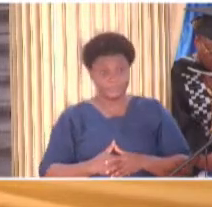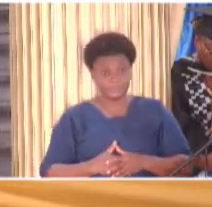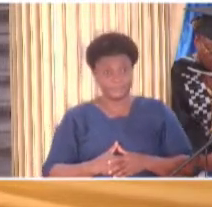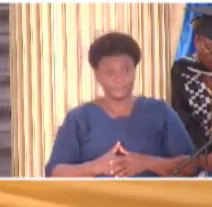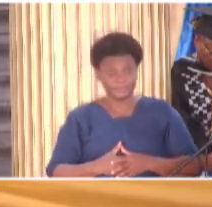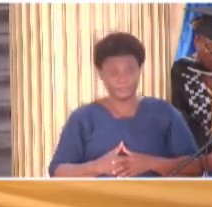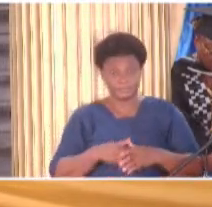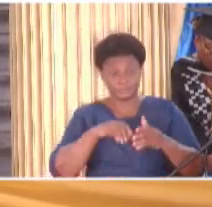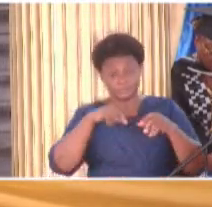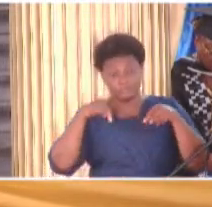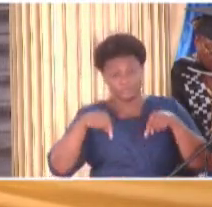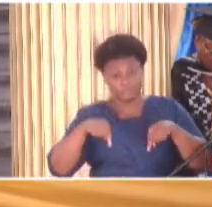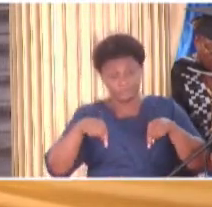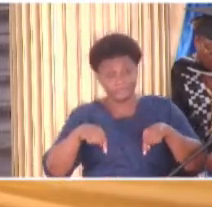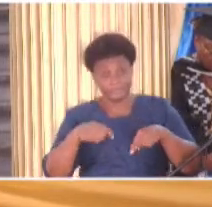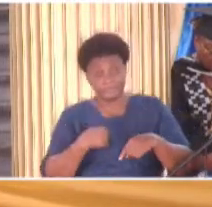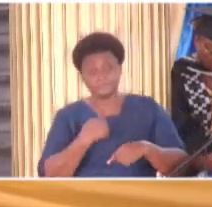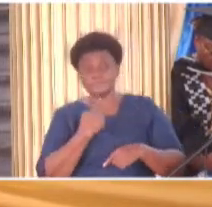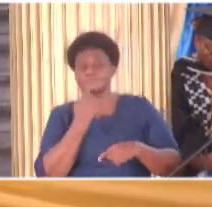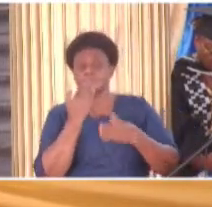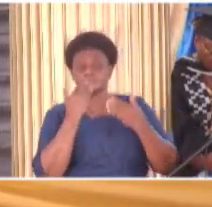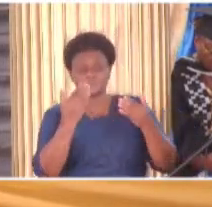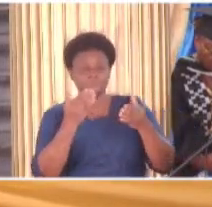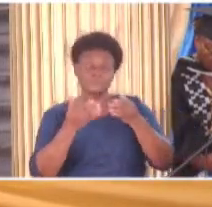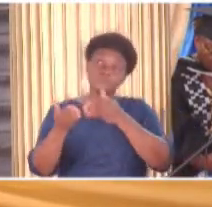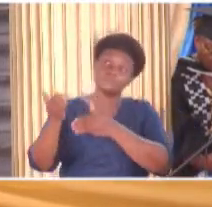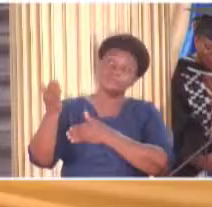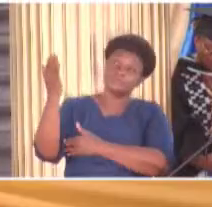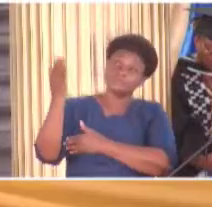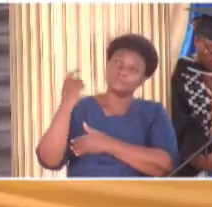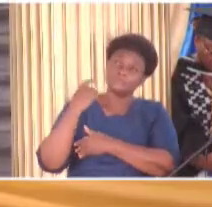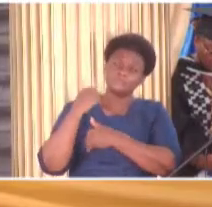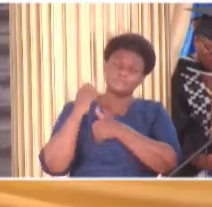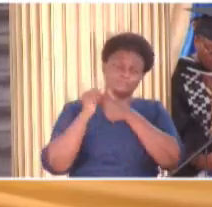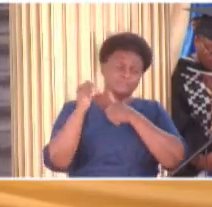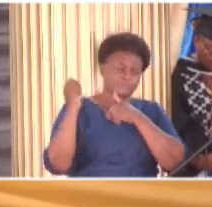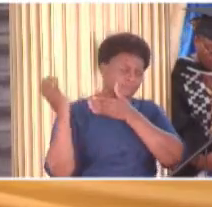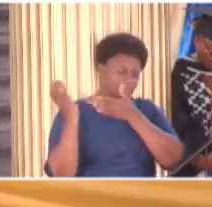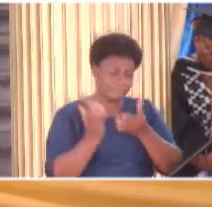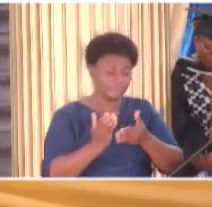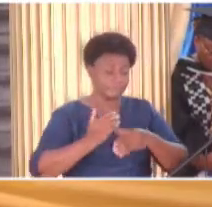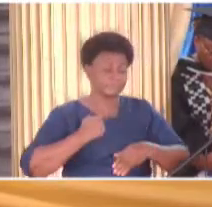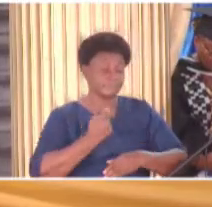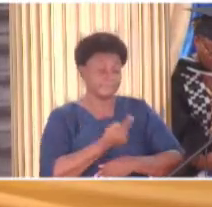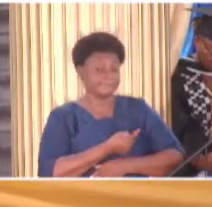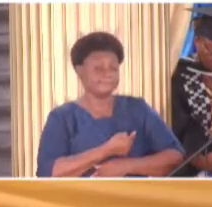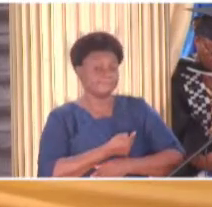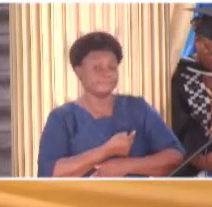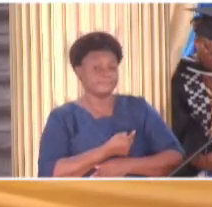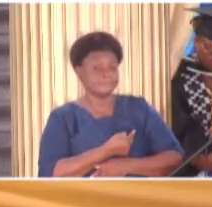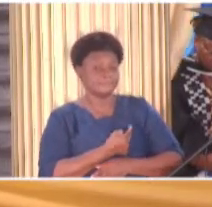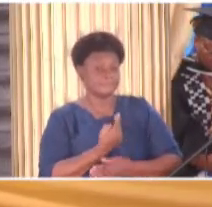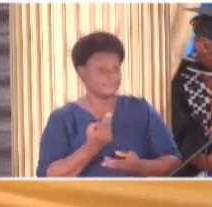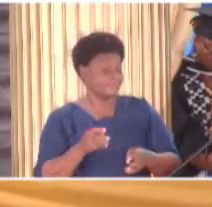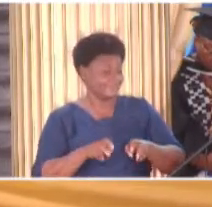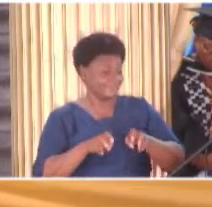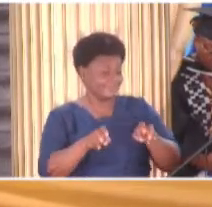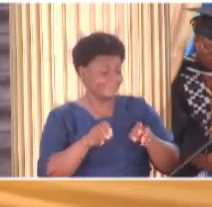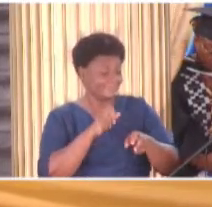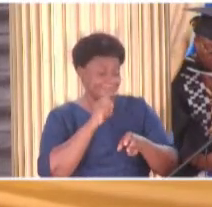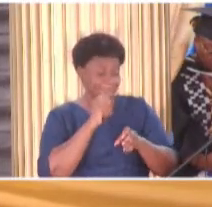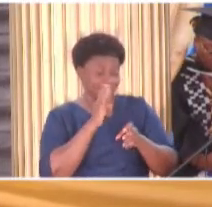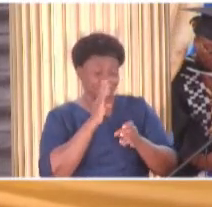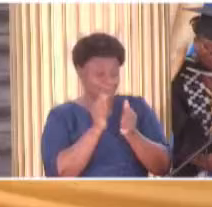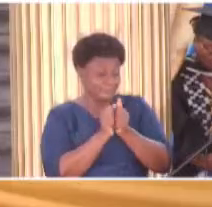To begin, I would like to thank the Almighty God for how far He has brought us. The journey has not been without